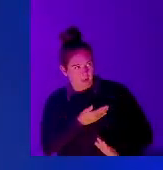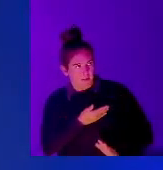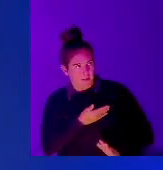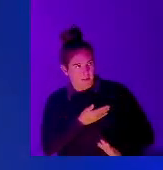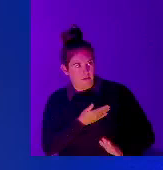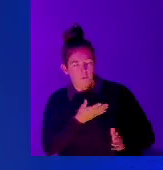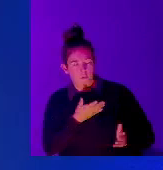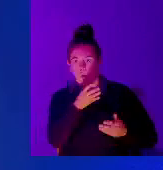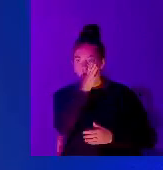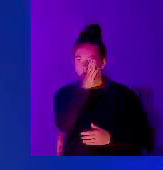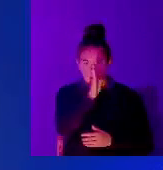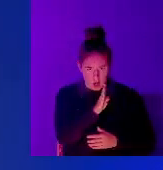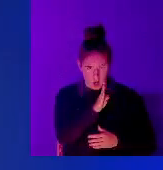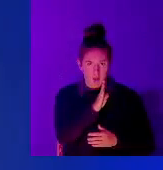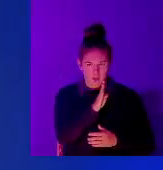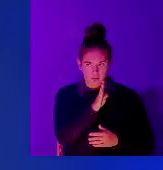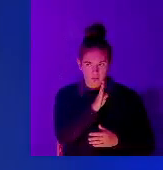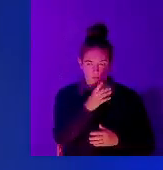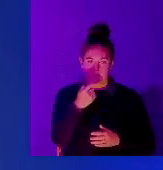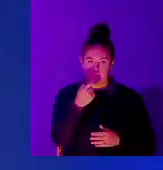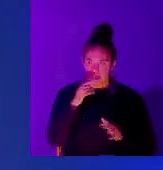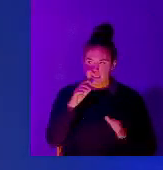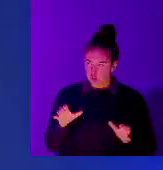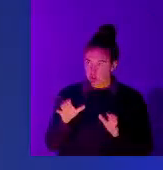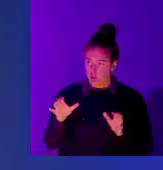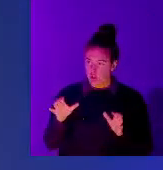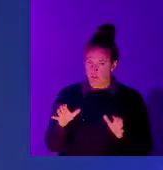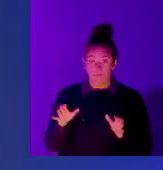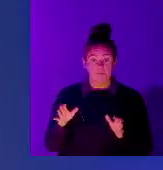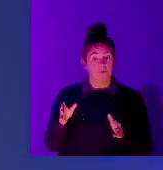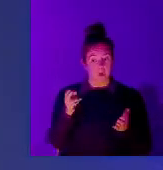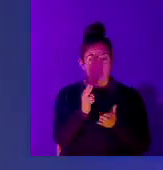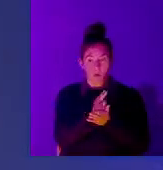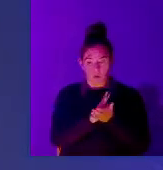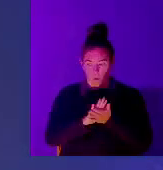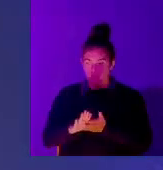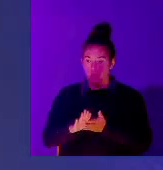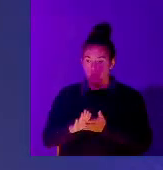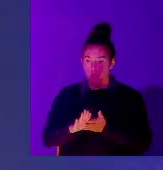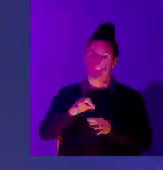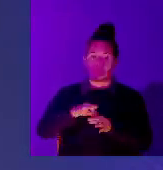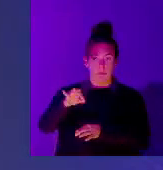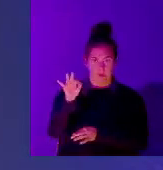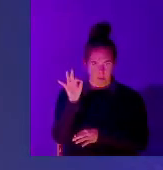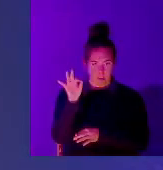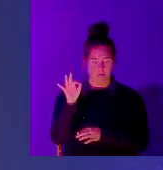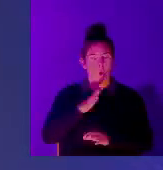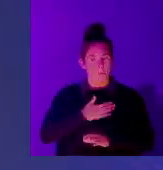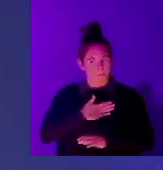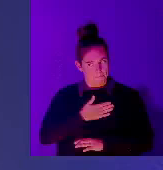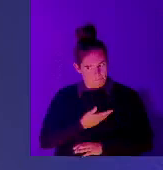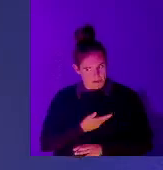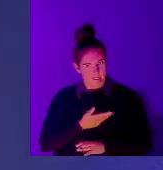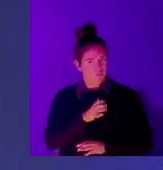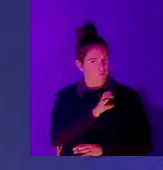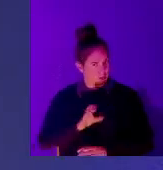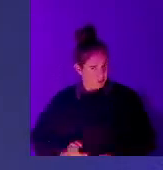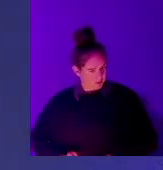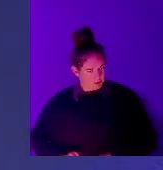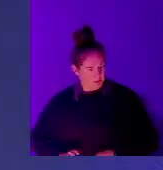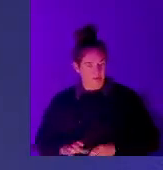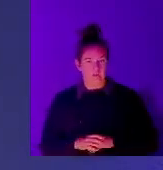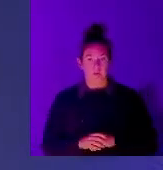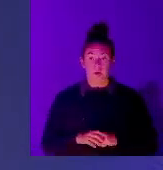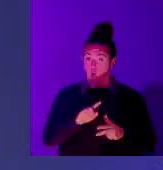do. The Holy Spirit will be obeying what Christ has sent him to do. All three are God,